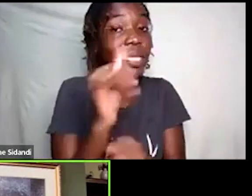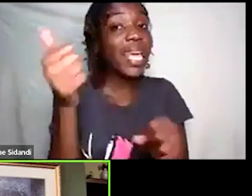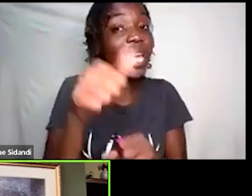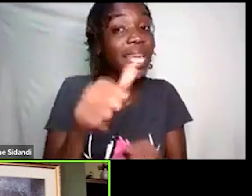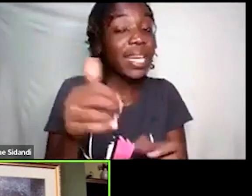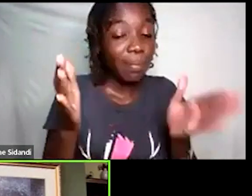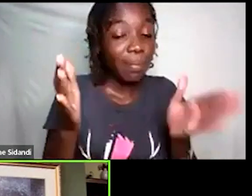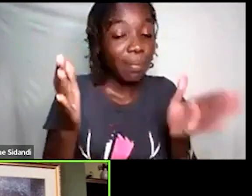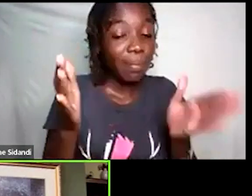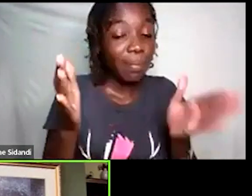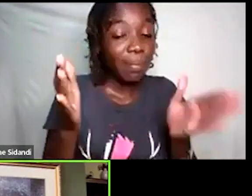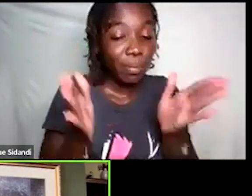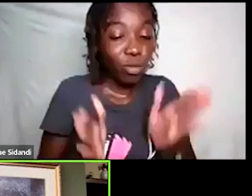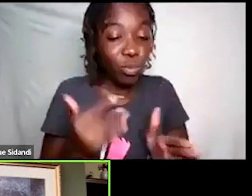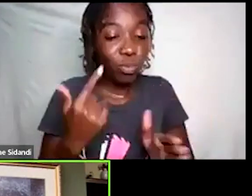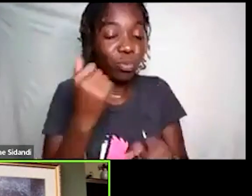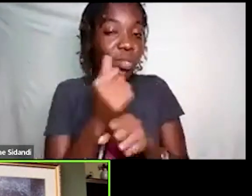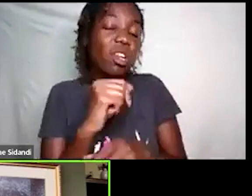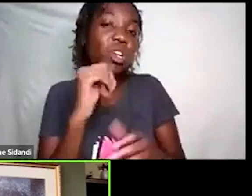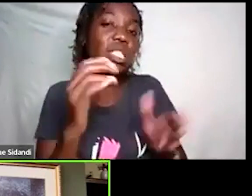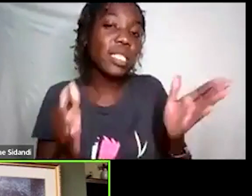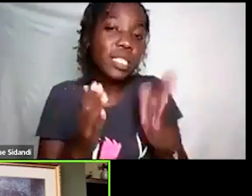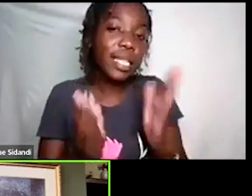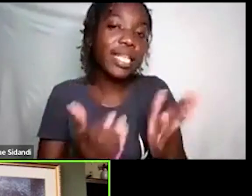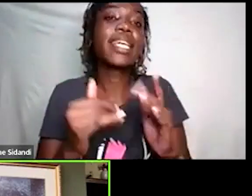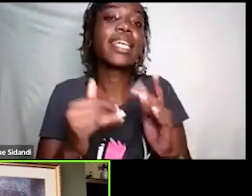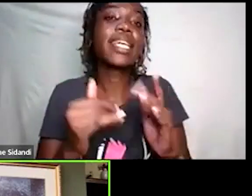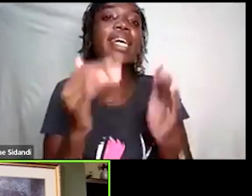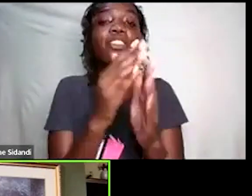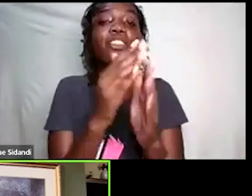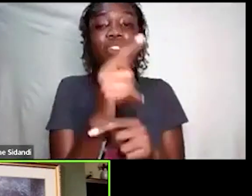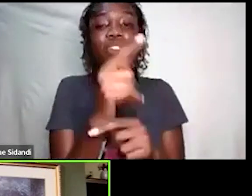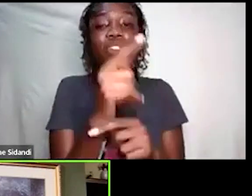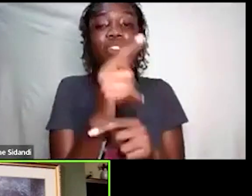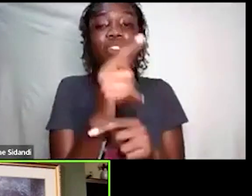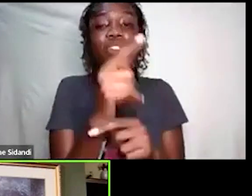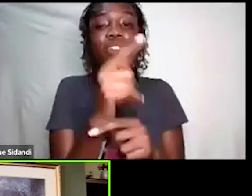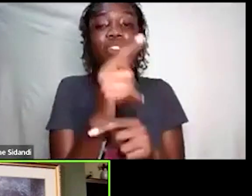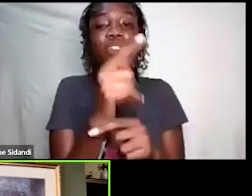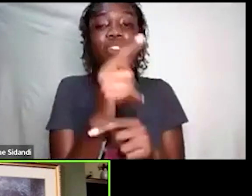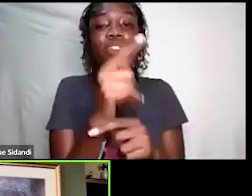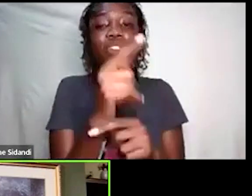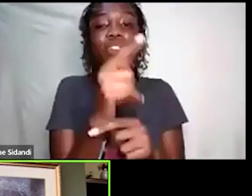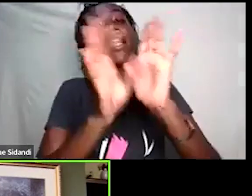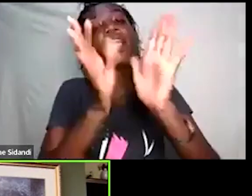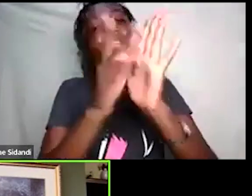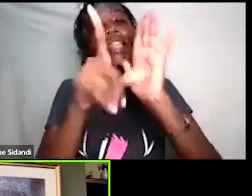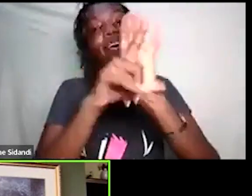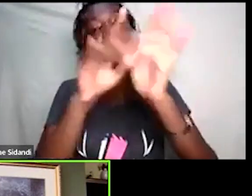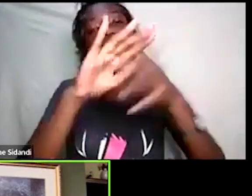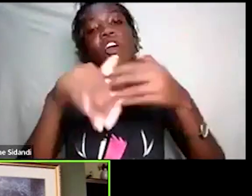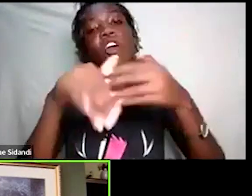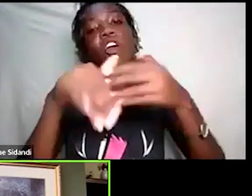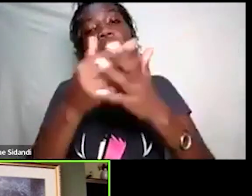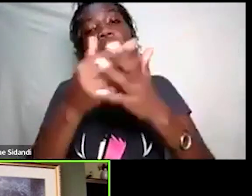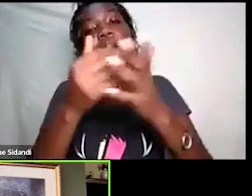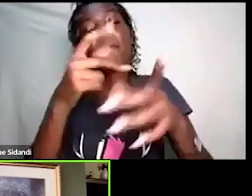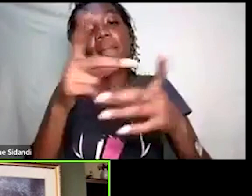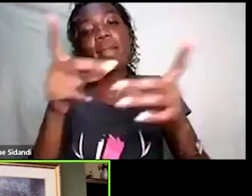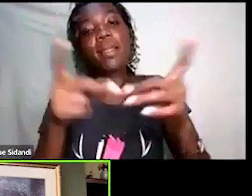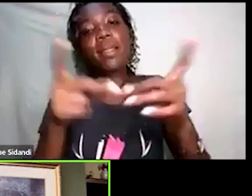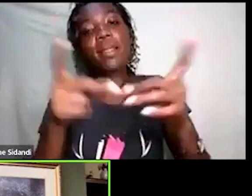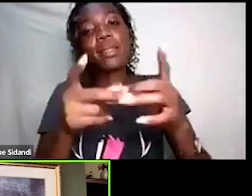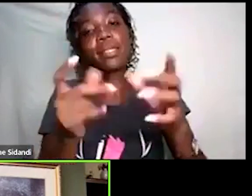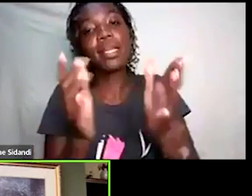entertaining, you are protected constitutionally and legally everywhere. We are only saying that if you don't want it, make it clear